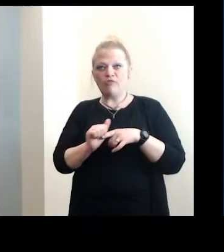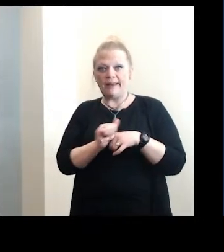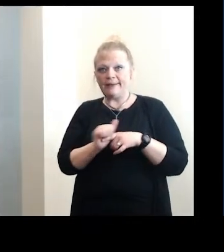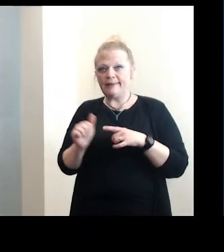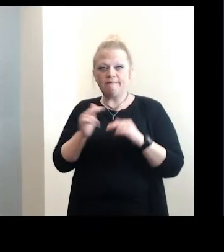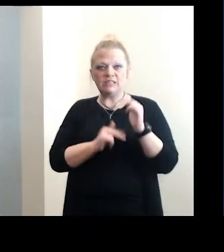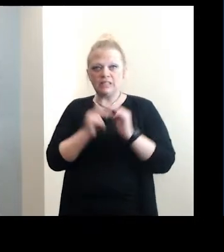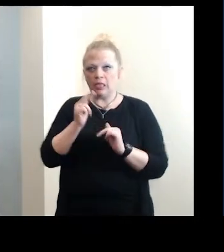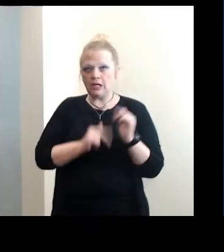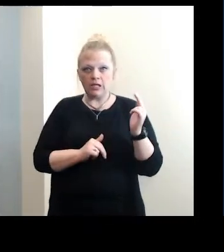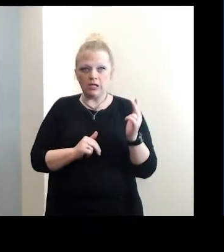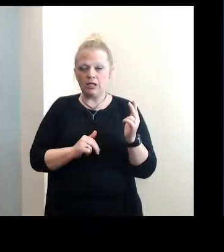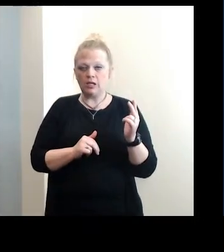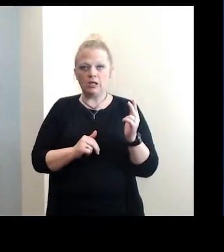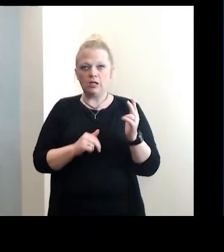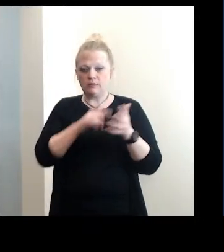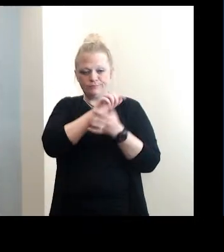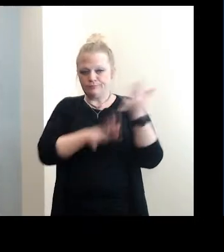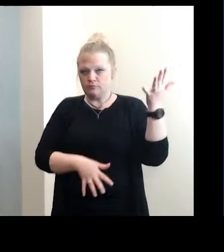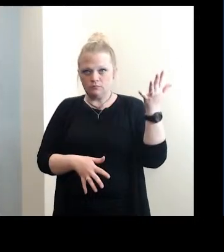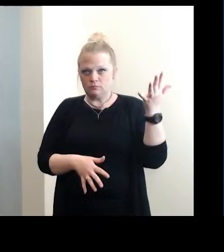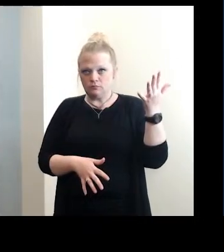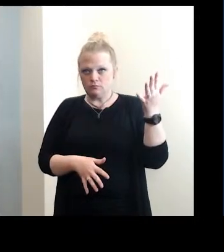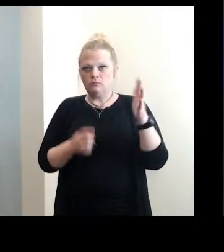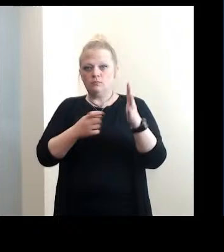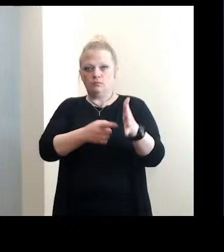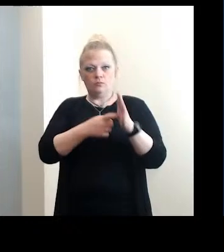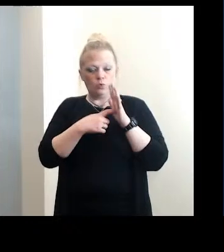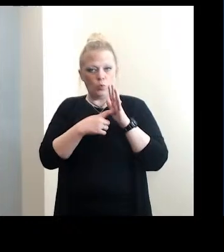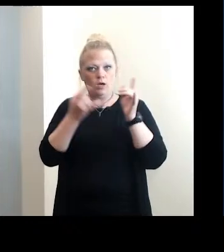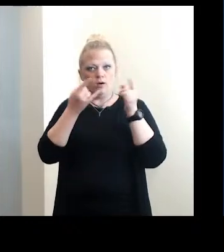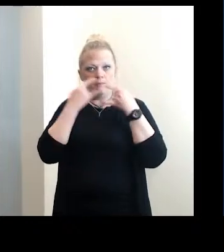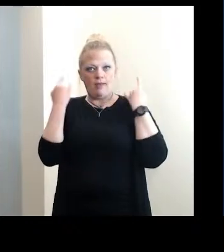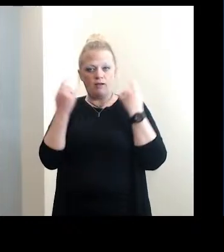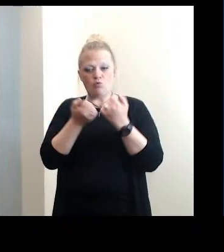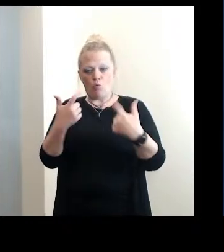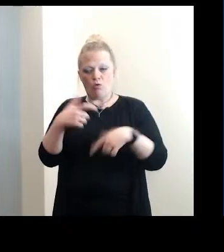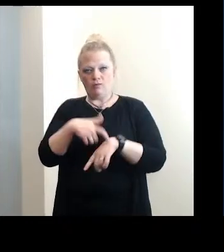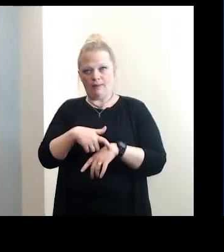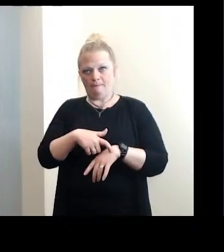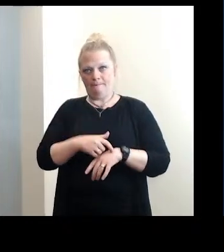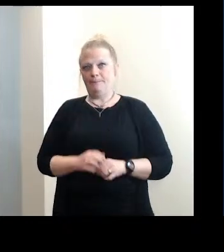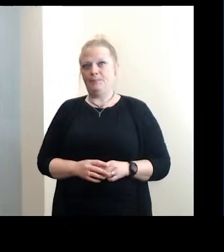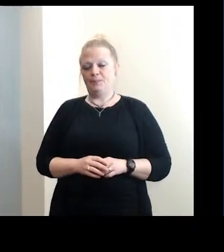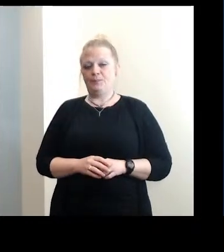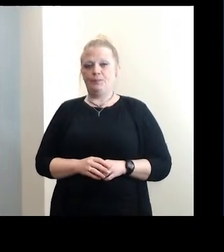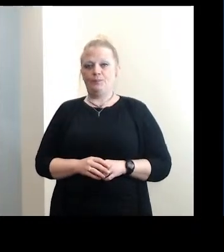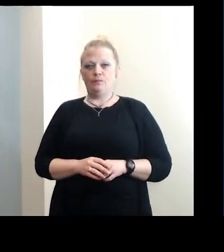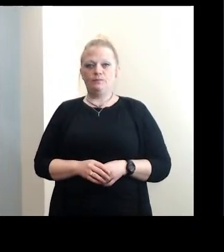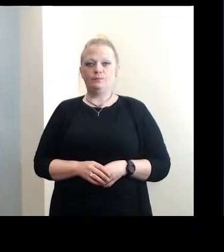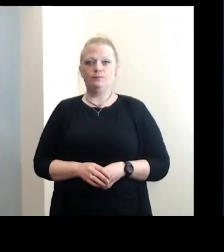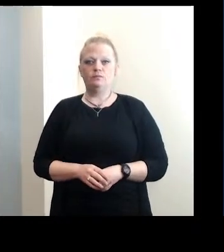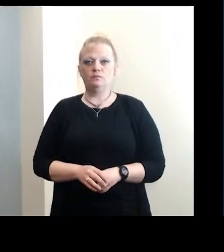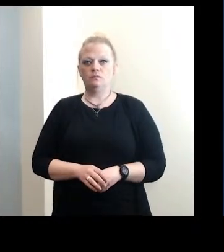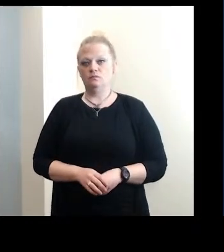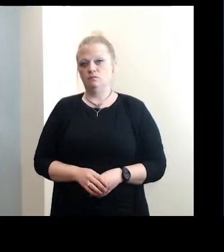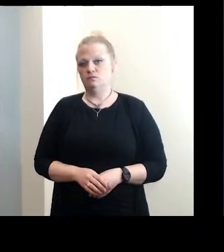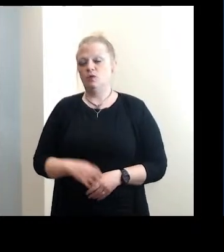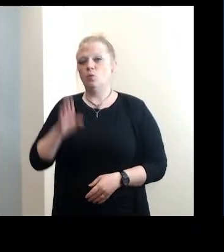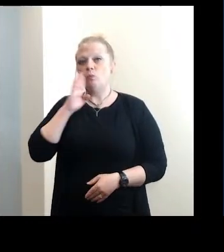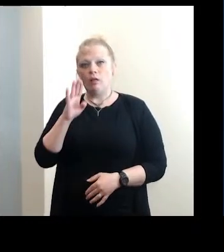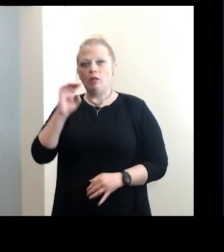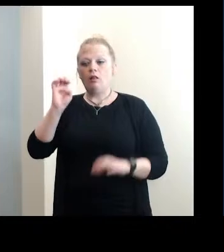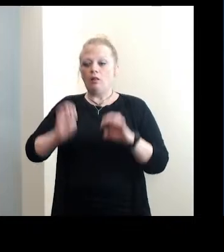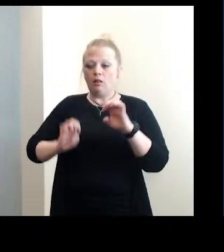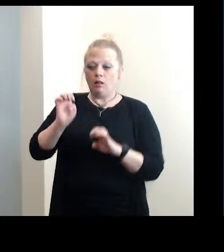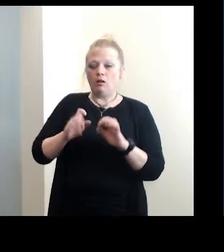Facility, you name it, you are required to wear a mask at all times. Now, we are going to evaluate